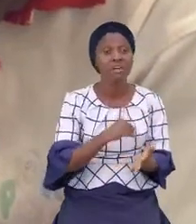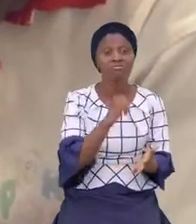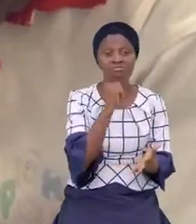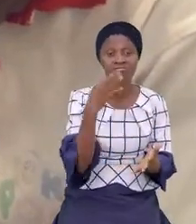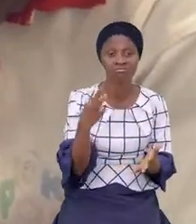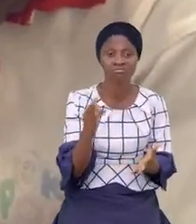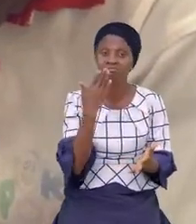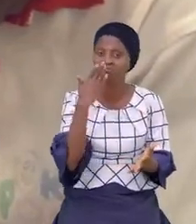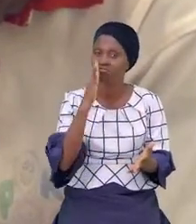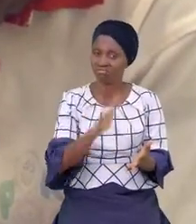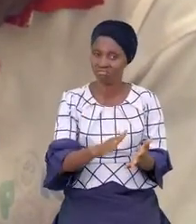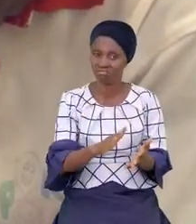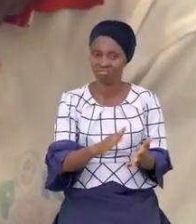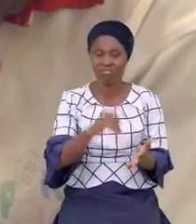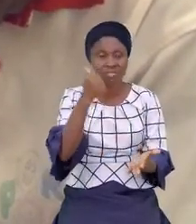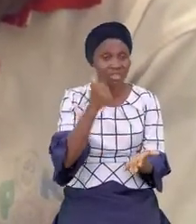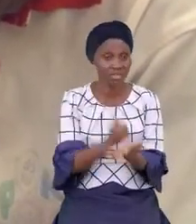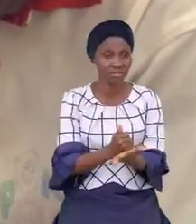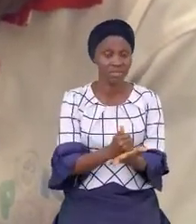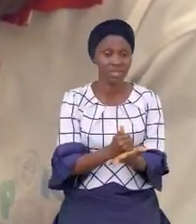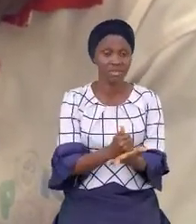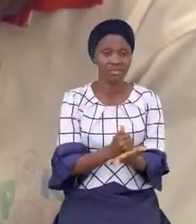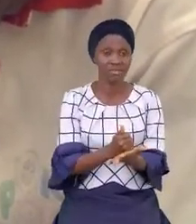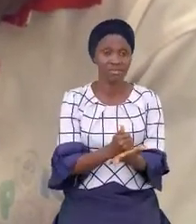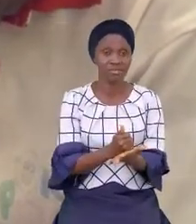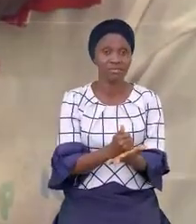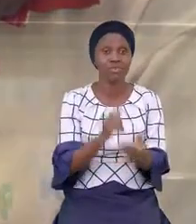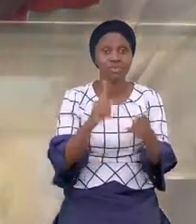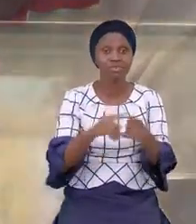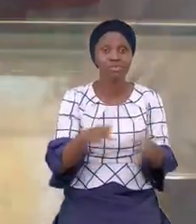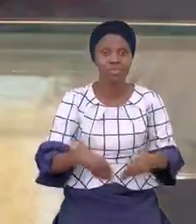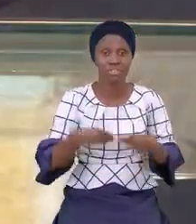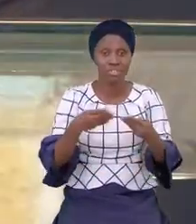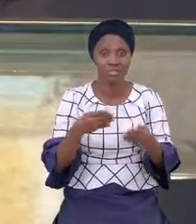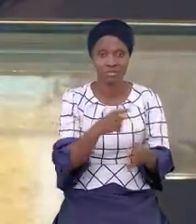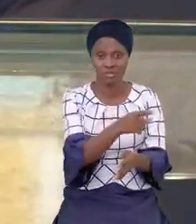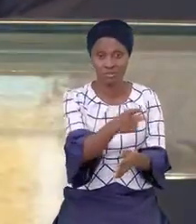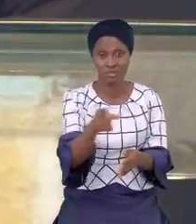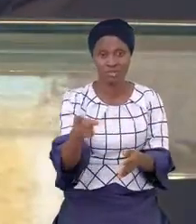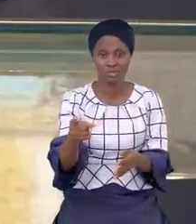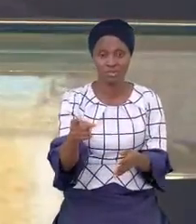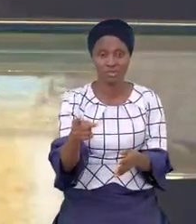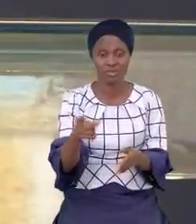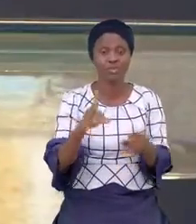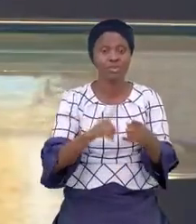of evil, another amen, to give you,